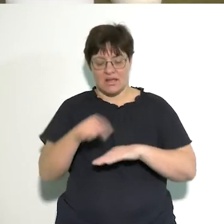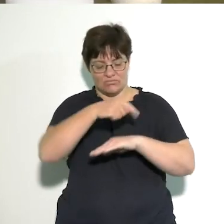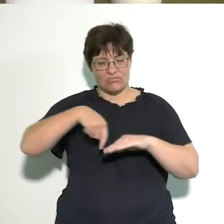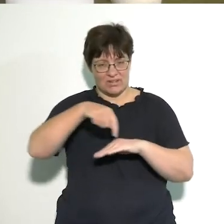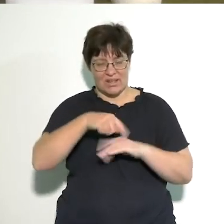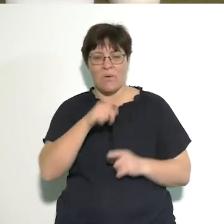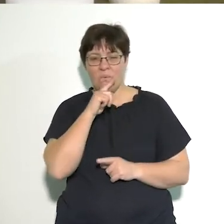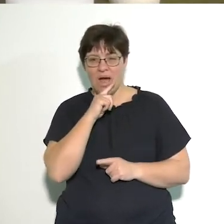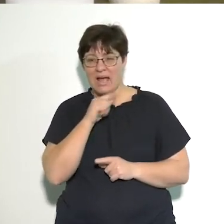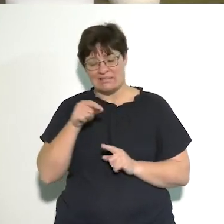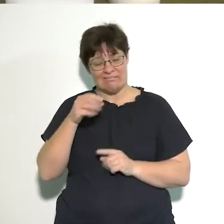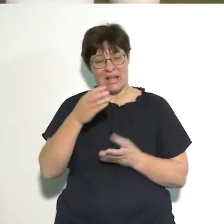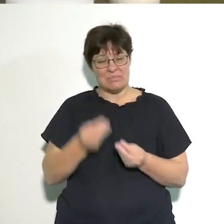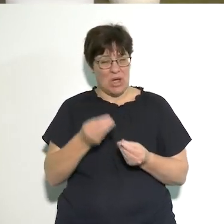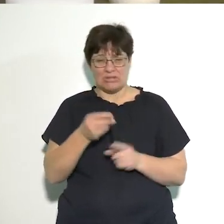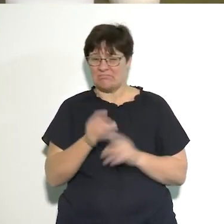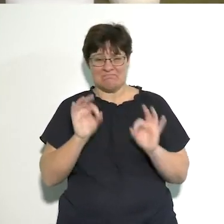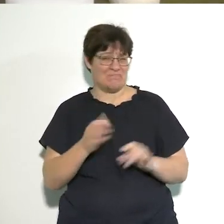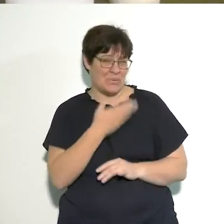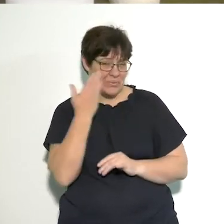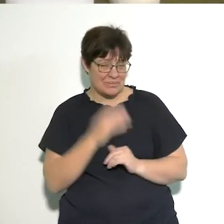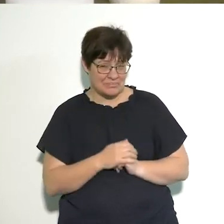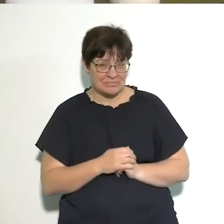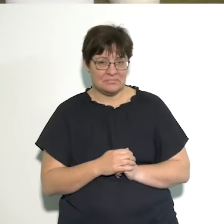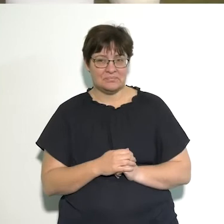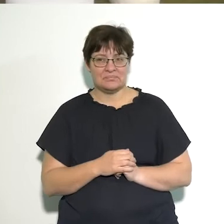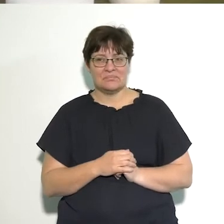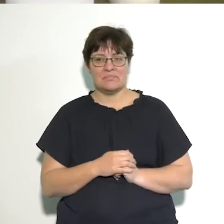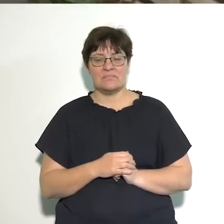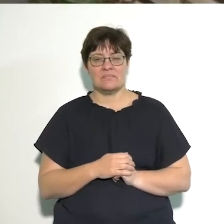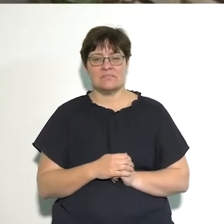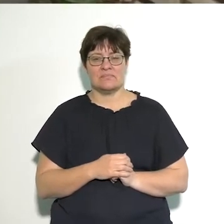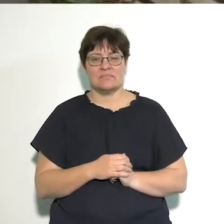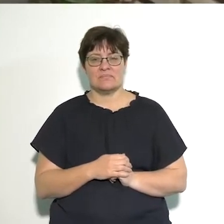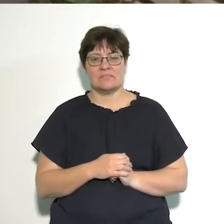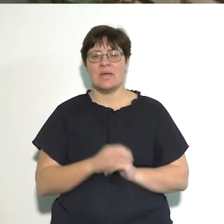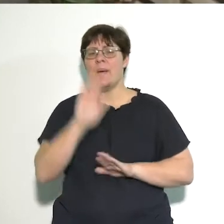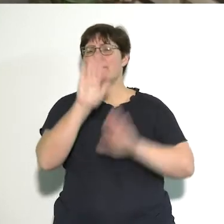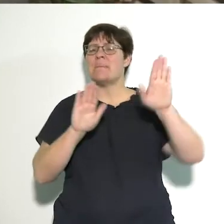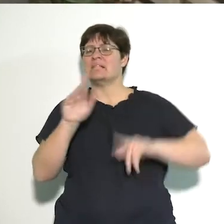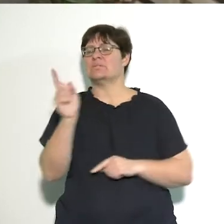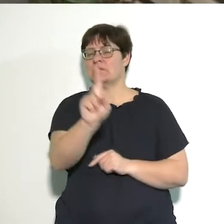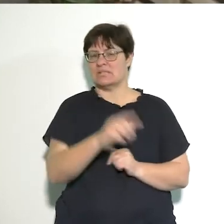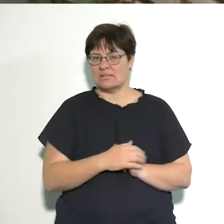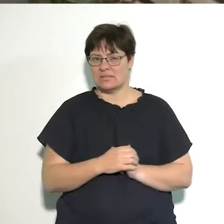cardboard tracings because these are not great. Okay, so what are